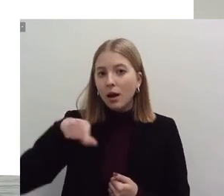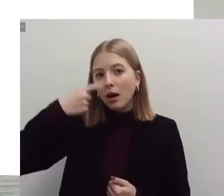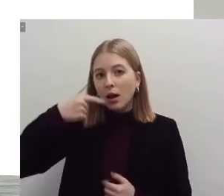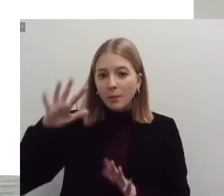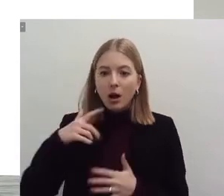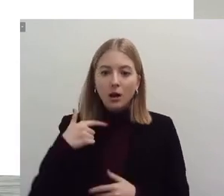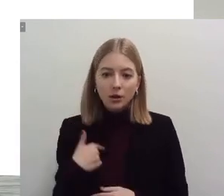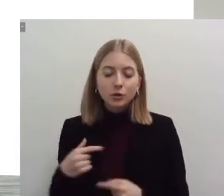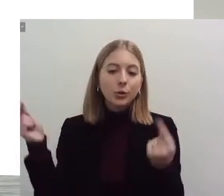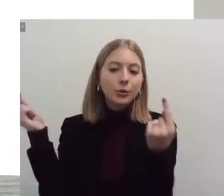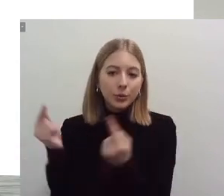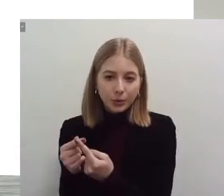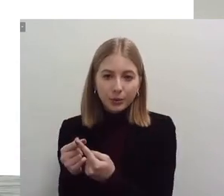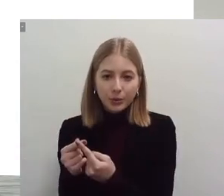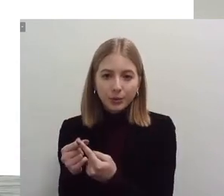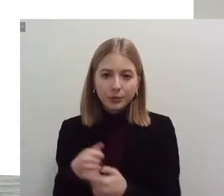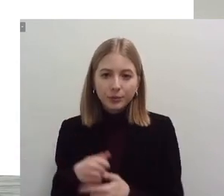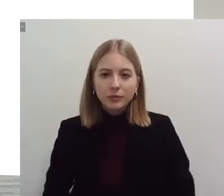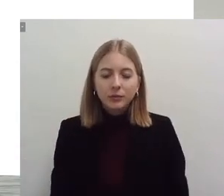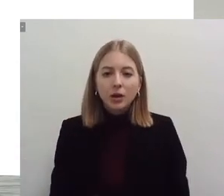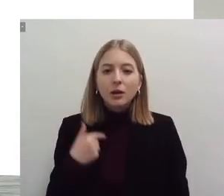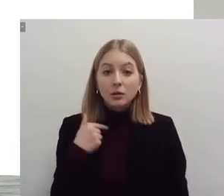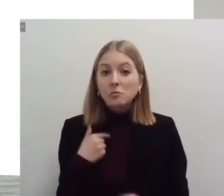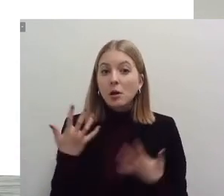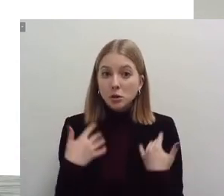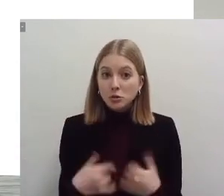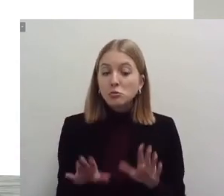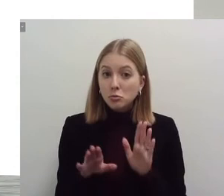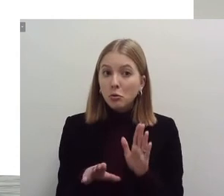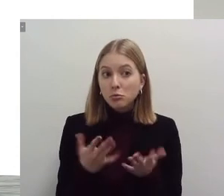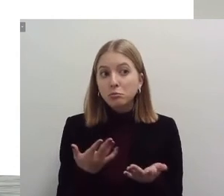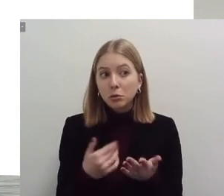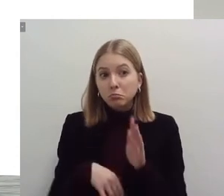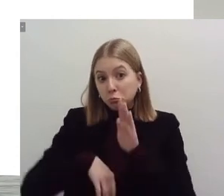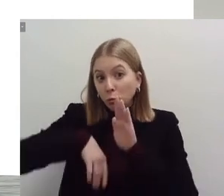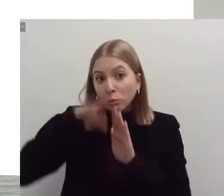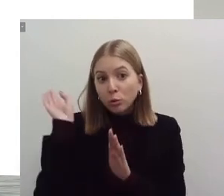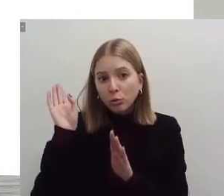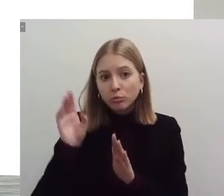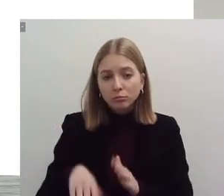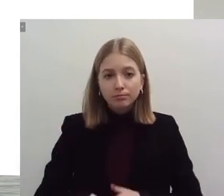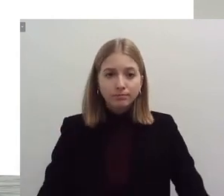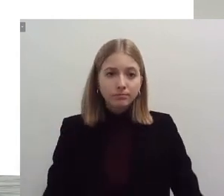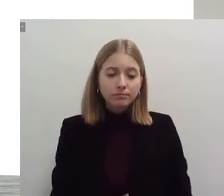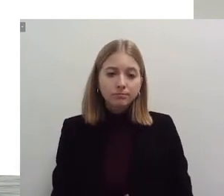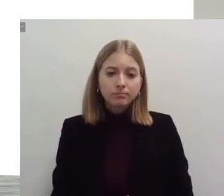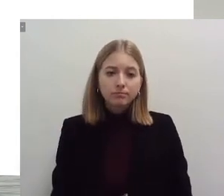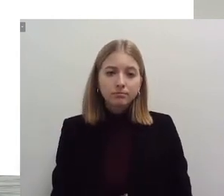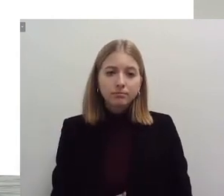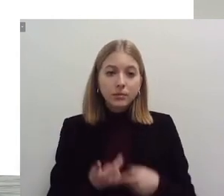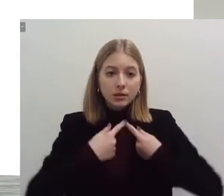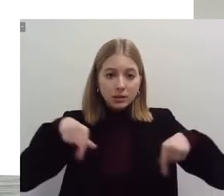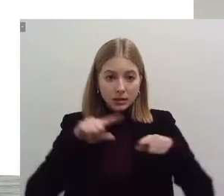there. And I feel like we're not as far, or we're not as close to it as we think as well.